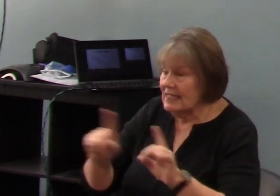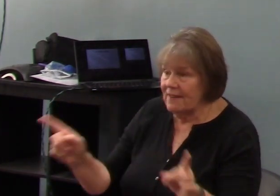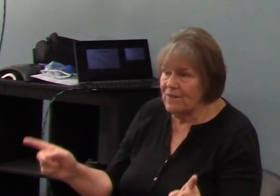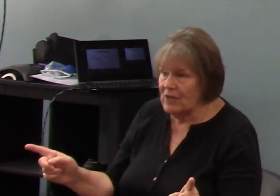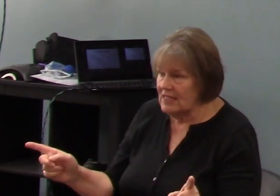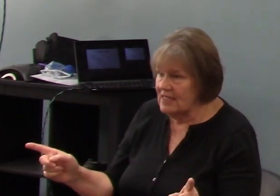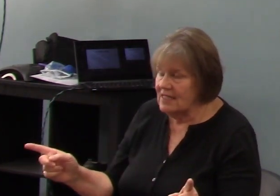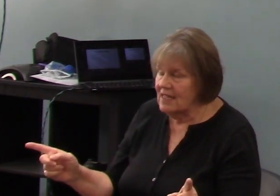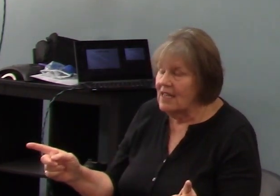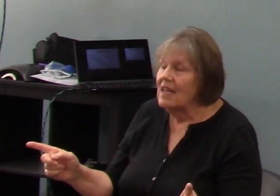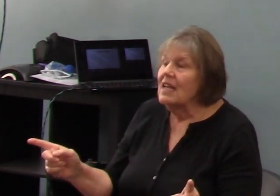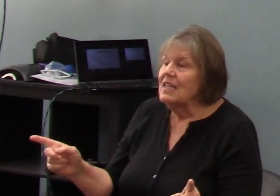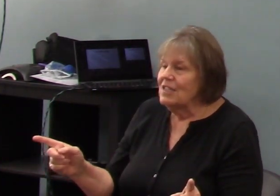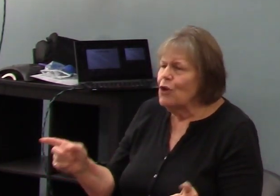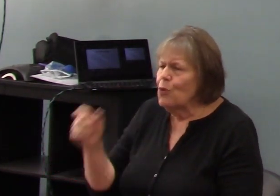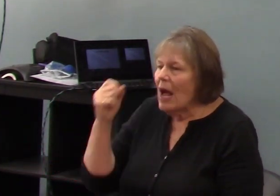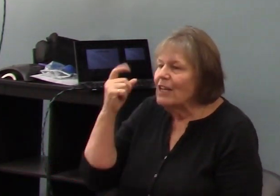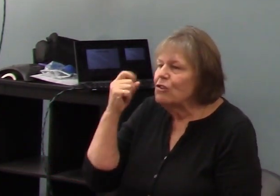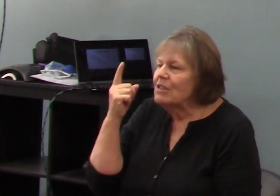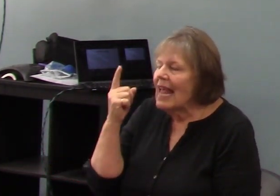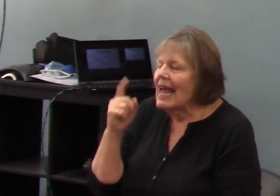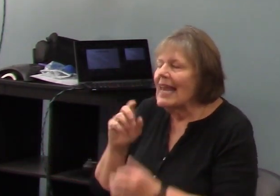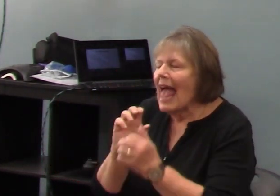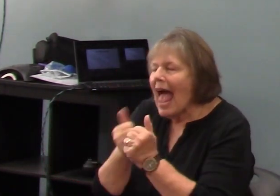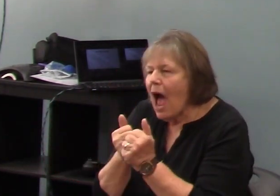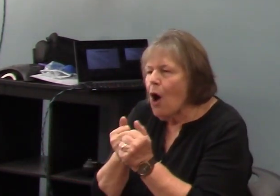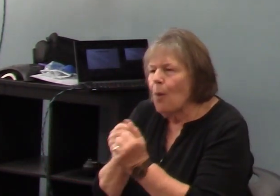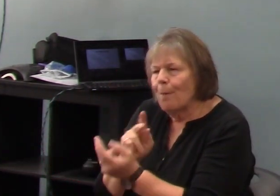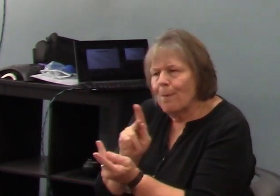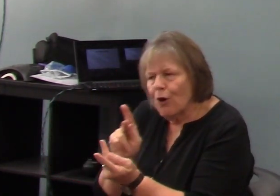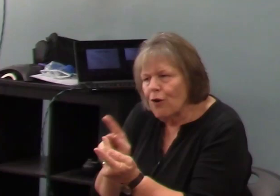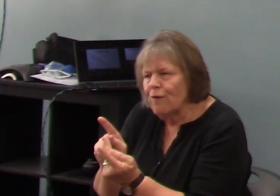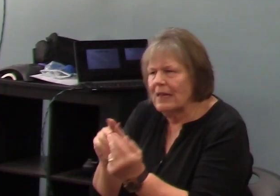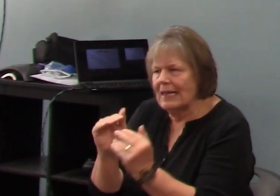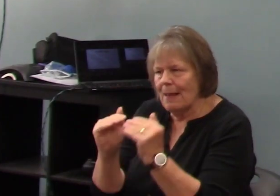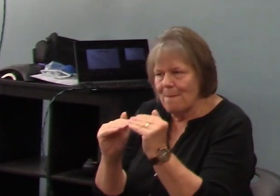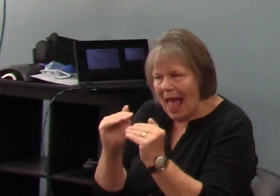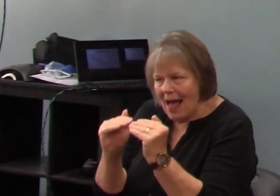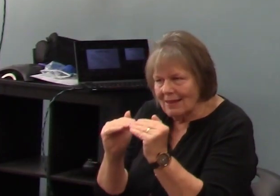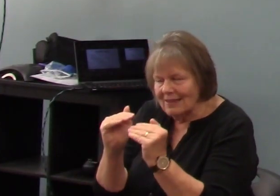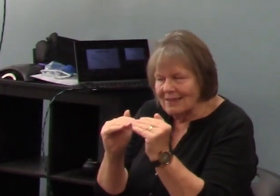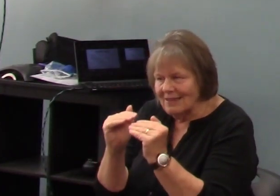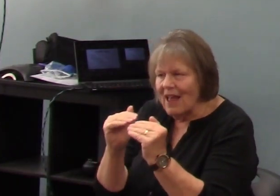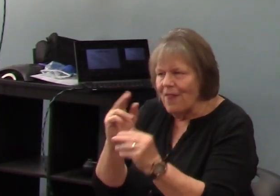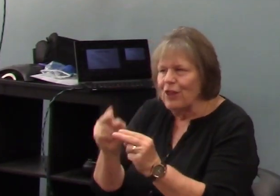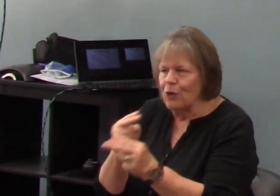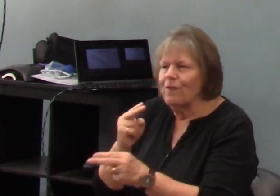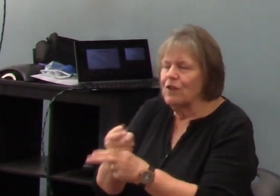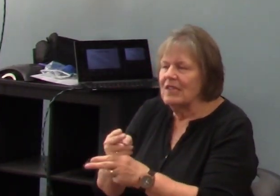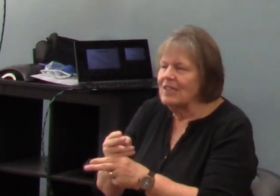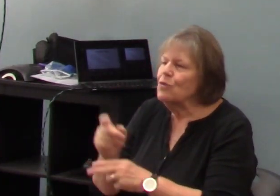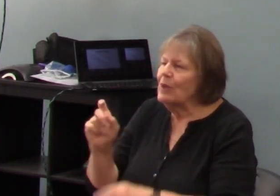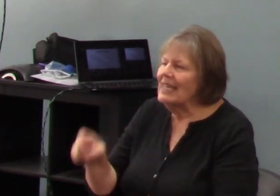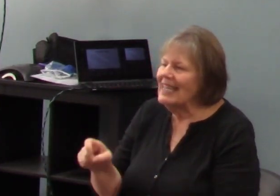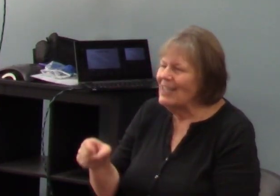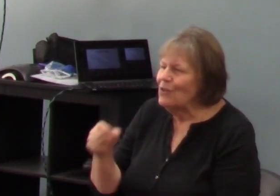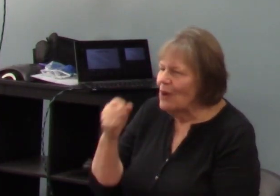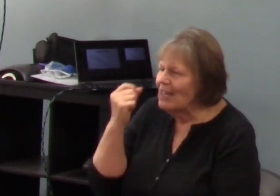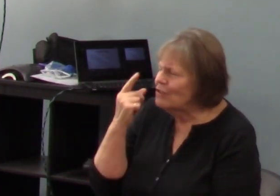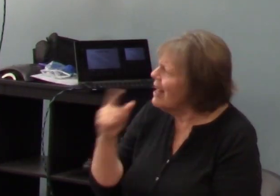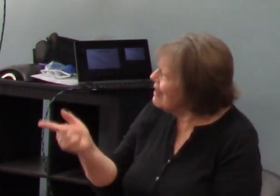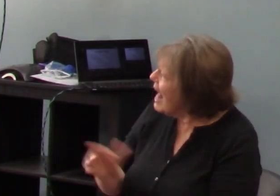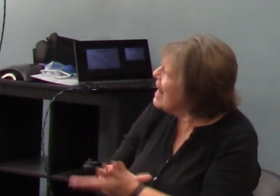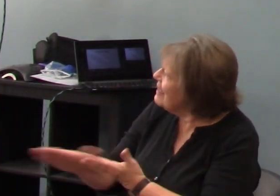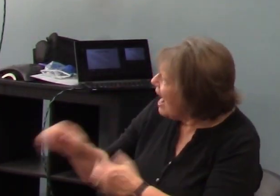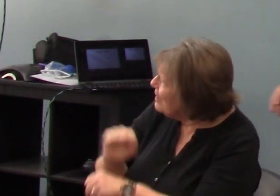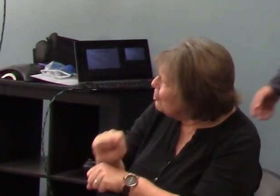again, in order to understand just how finely balanced the universe really is, we need to understand some of these big and small numbers. So, nice job. Peter,